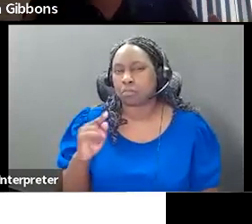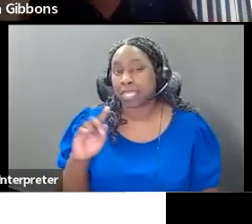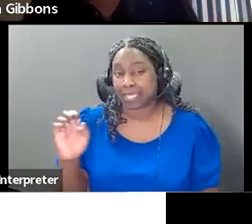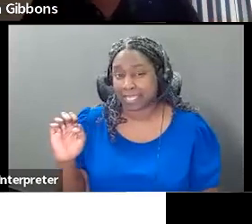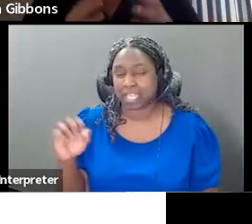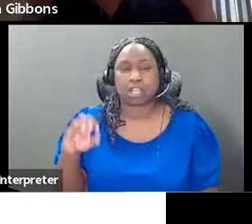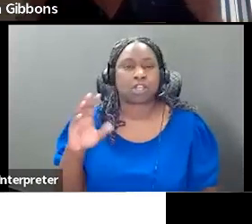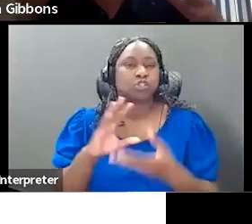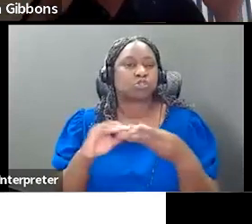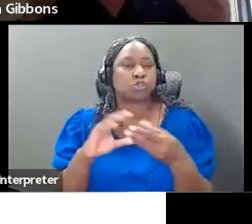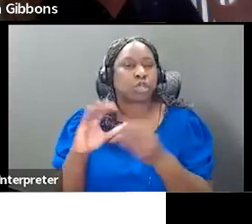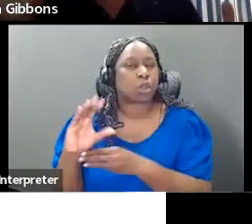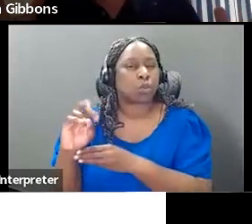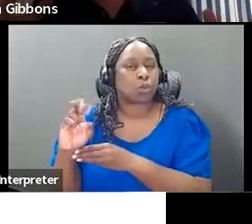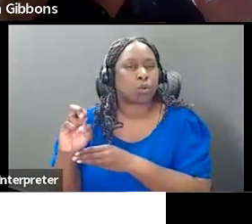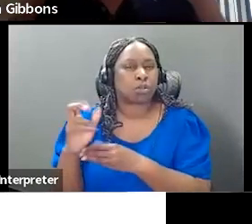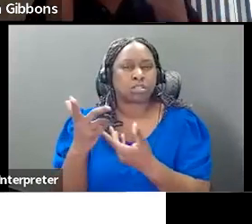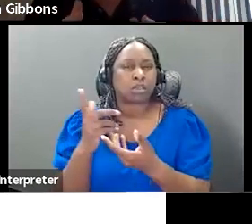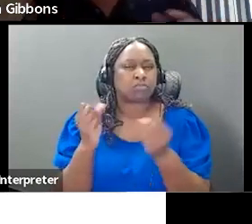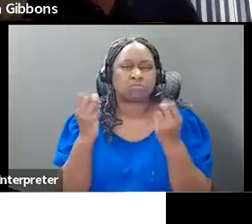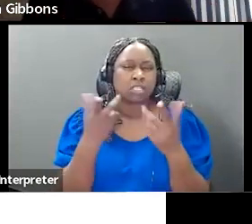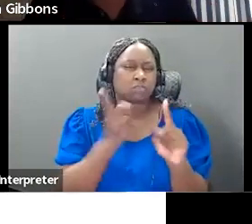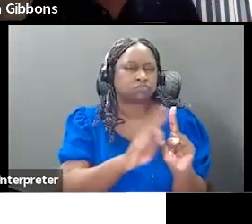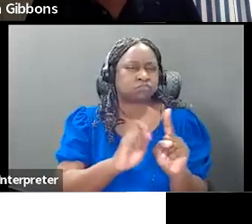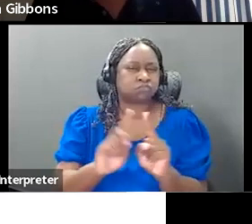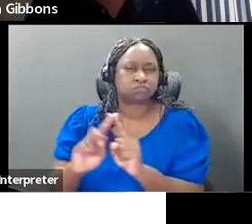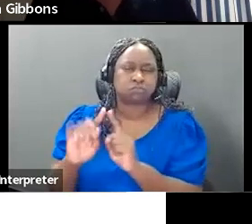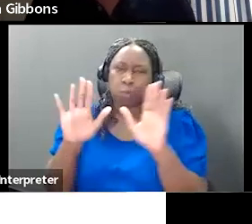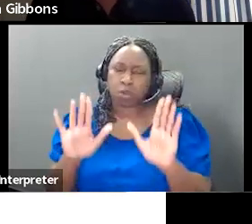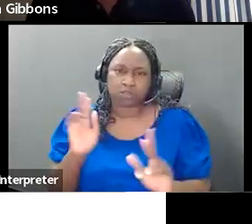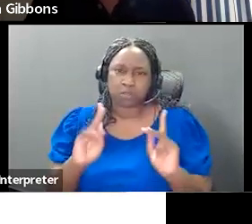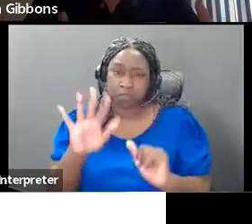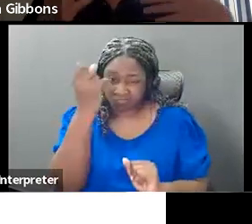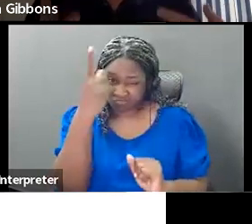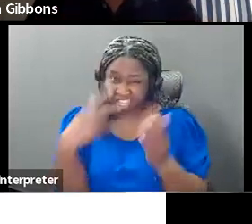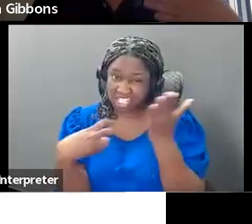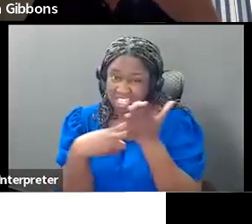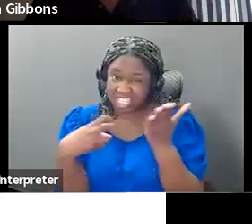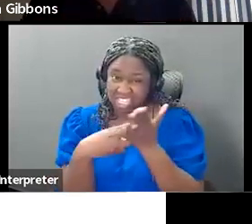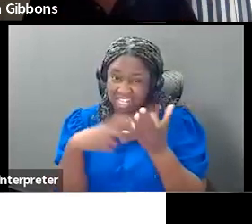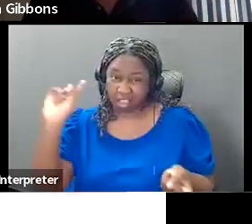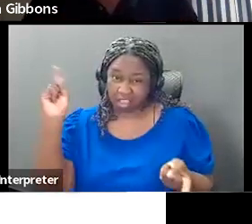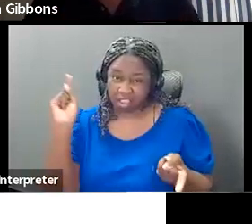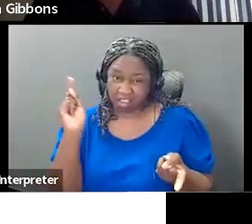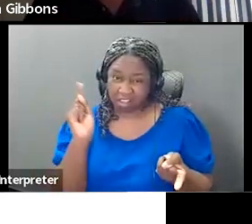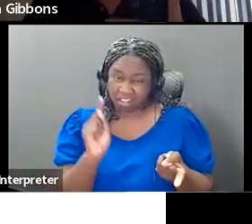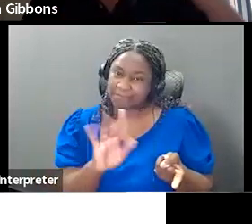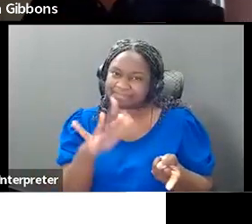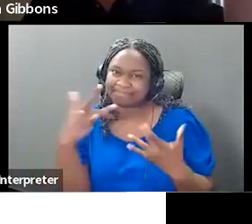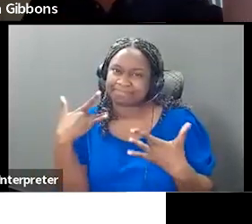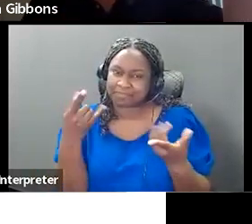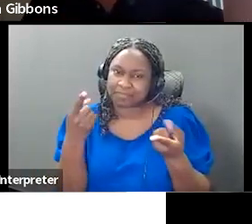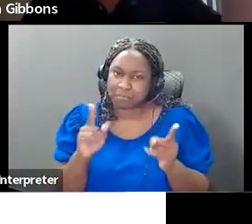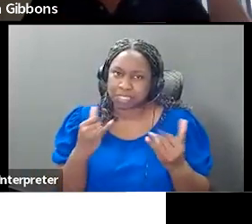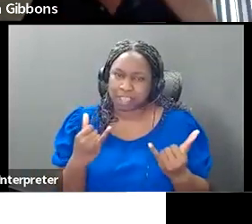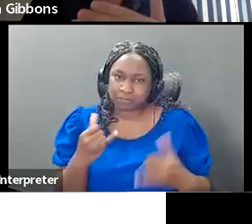from StoryCorps, just a whole host of wonderful folks. Here's the thing, we're running out of tickets. Probably won't surprise you. Always happens, especially around this time.